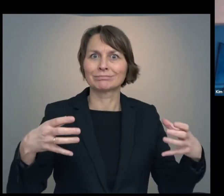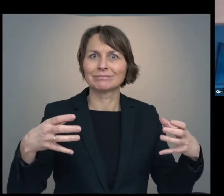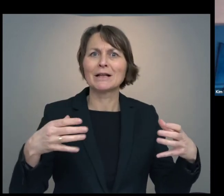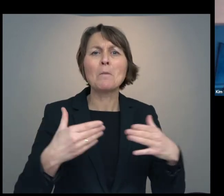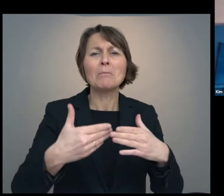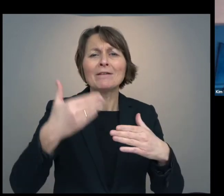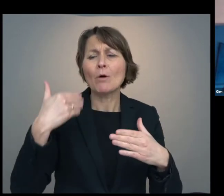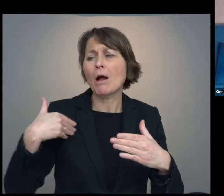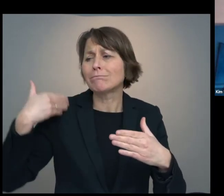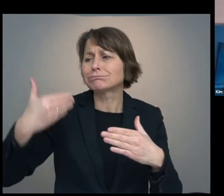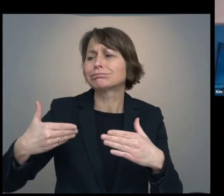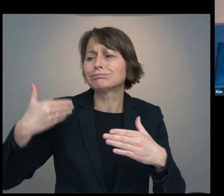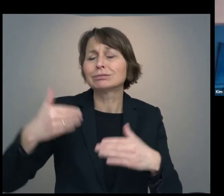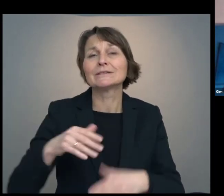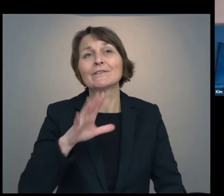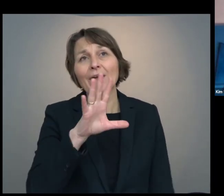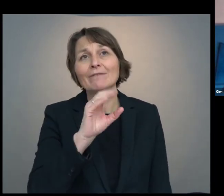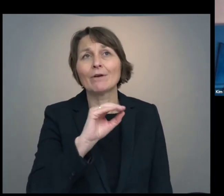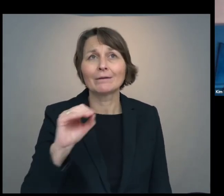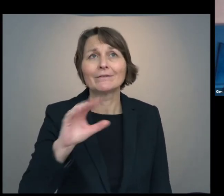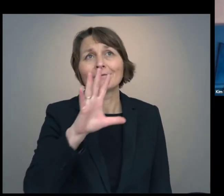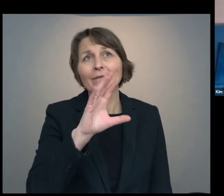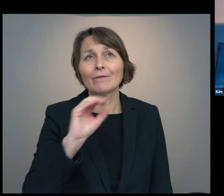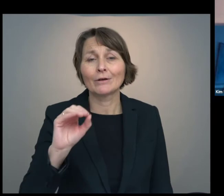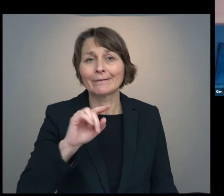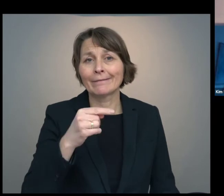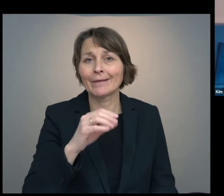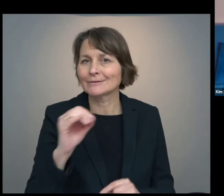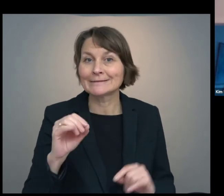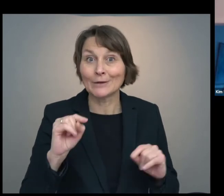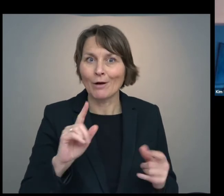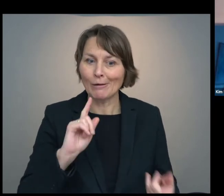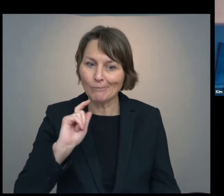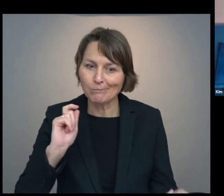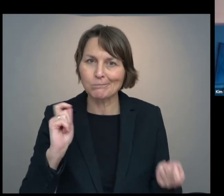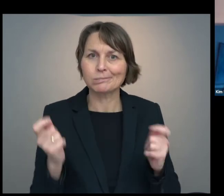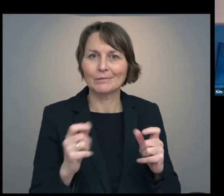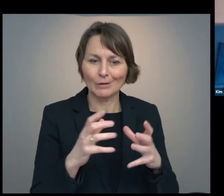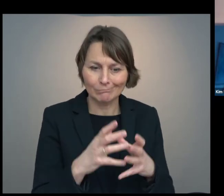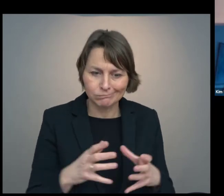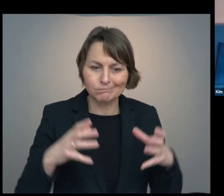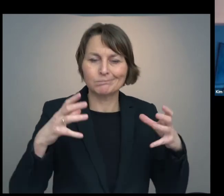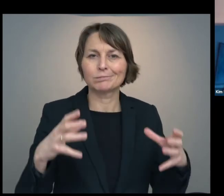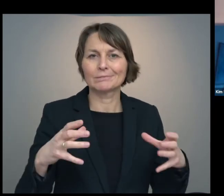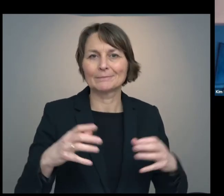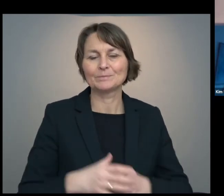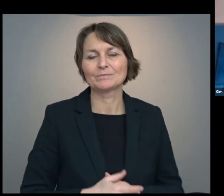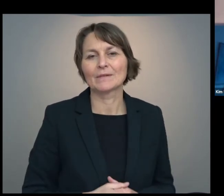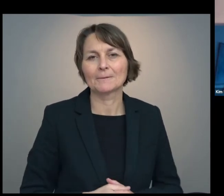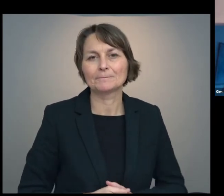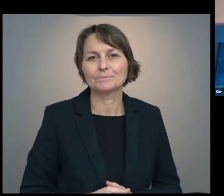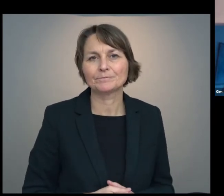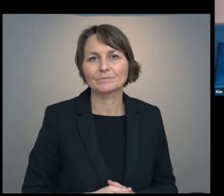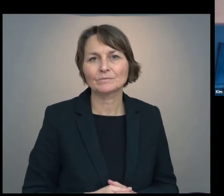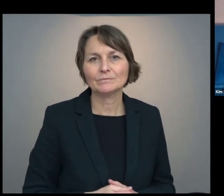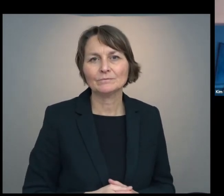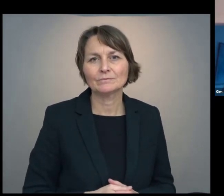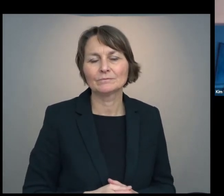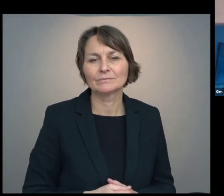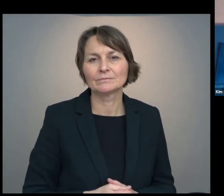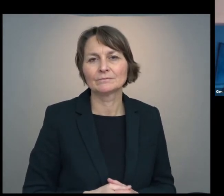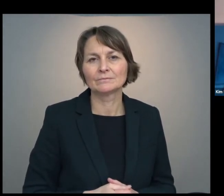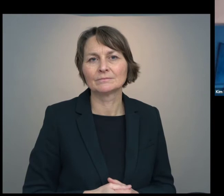lot higher than the 500,000 we've been saying for a long time. So that's really nice. And then it's really good that, like, with the new